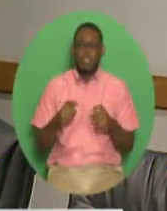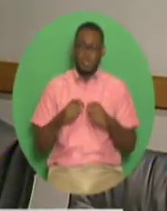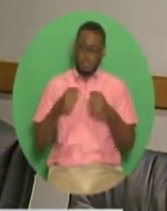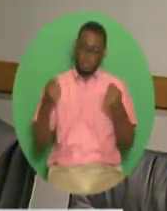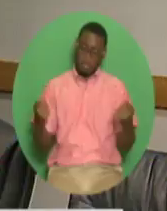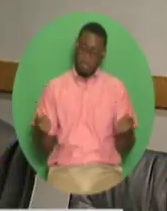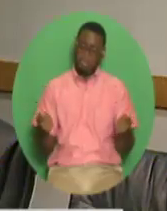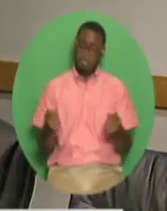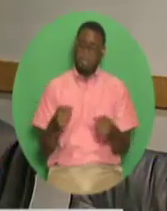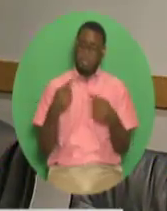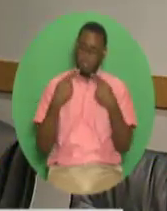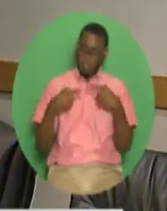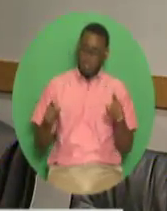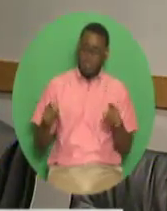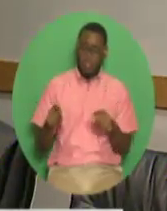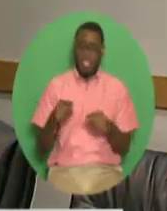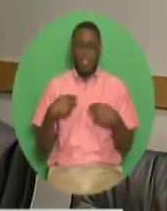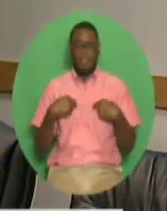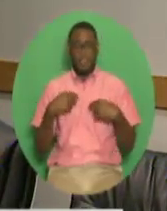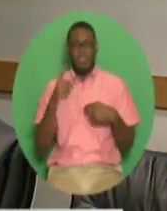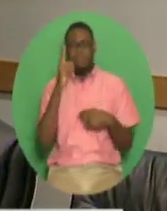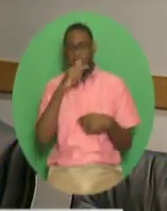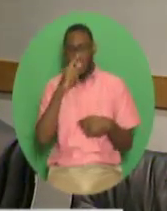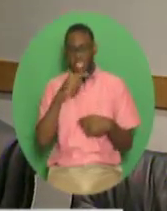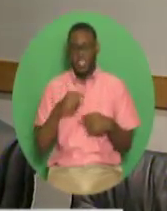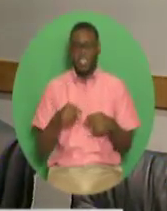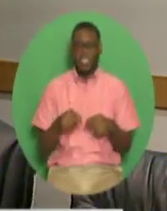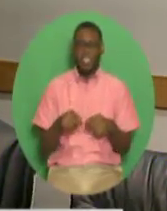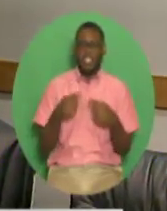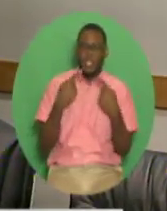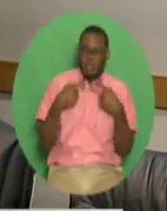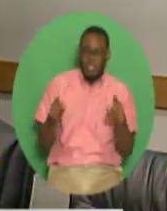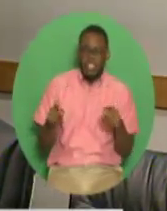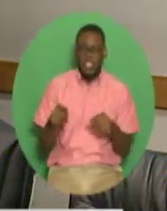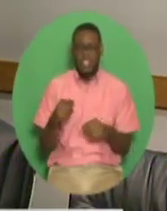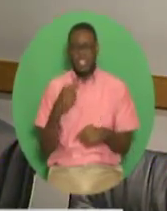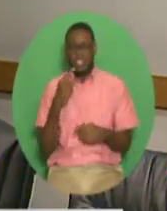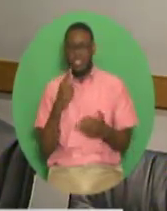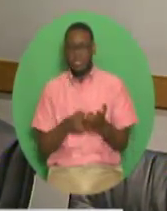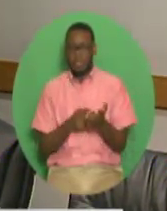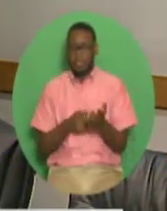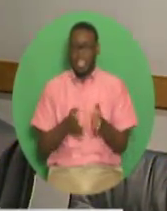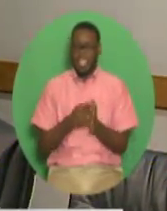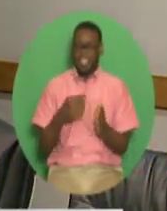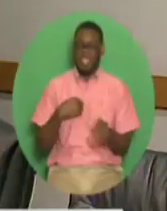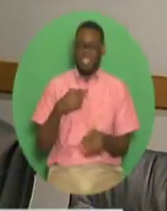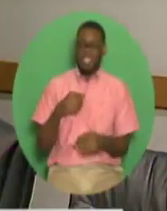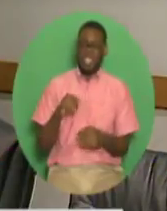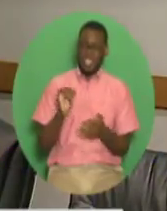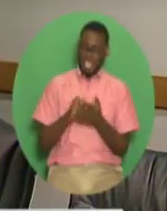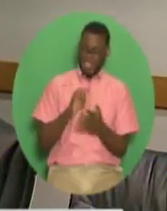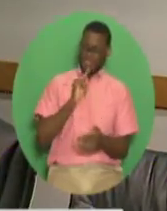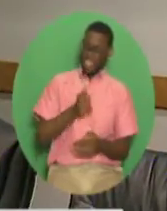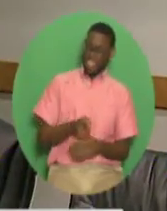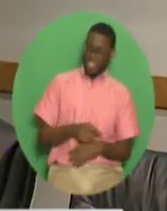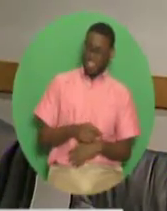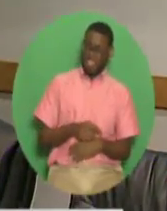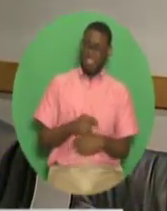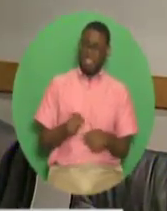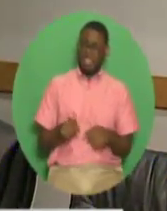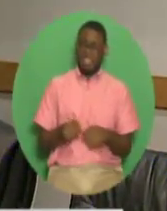your phone or on your internet, you actually have to ask, is this real? Or is this in Trinidad and Tobago or not? That's the times that we live in now, Madam